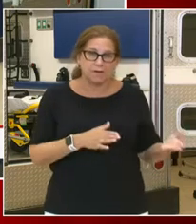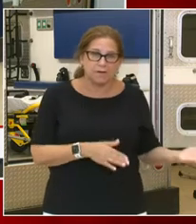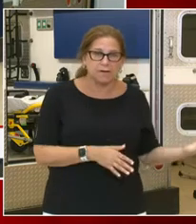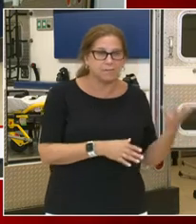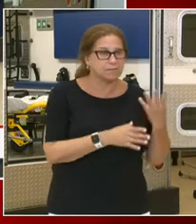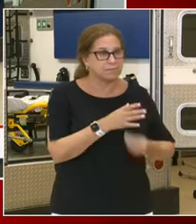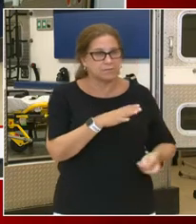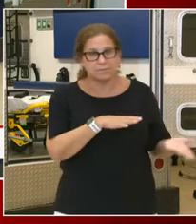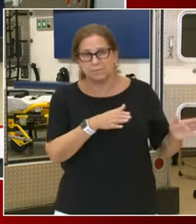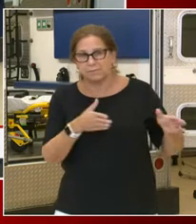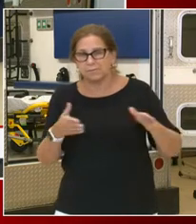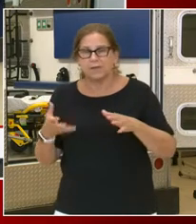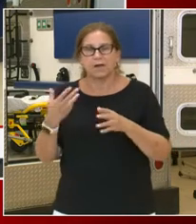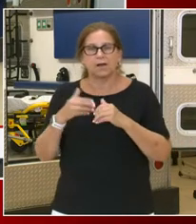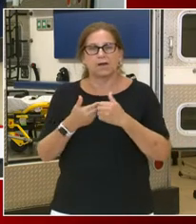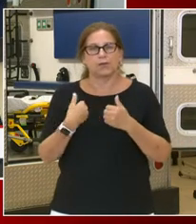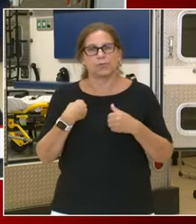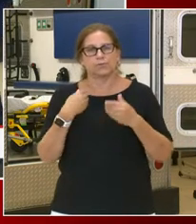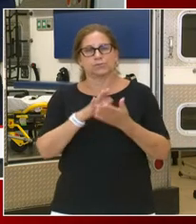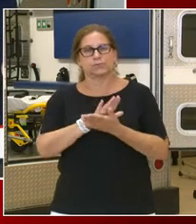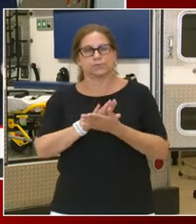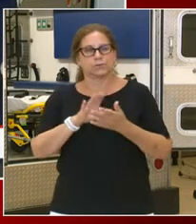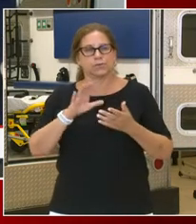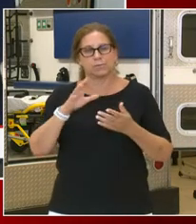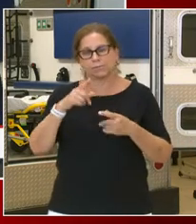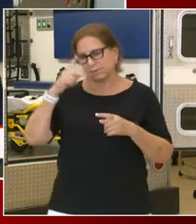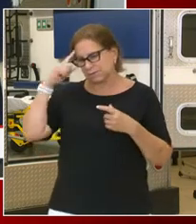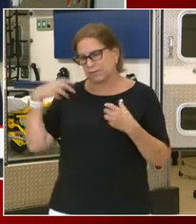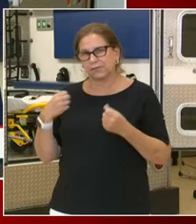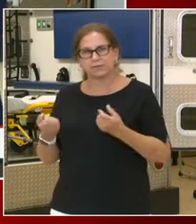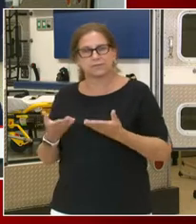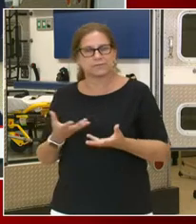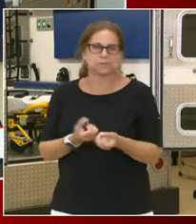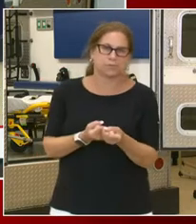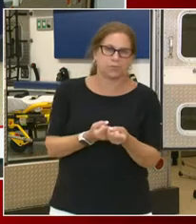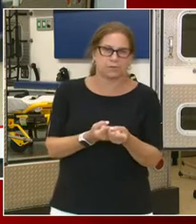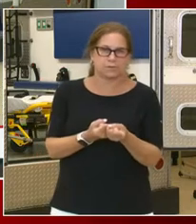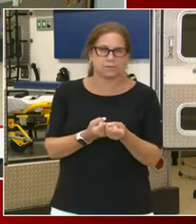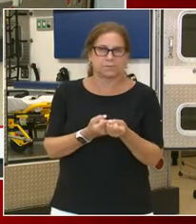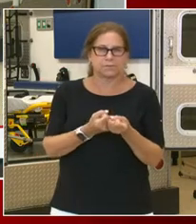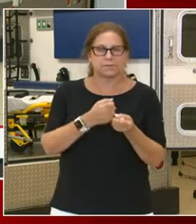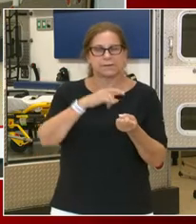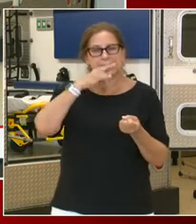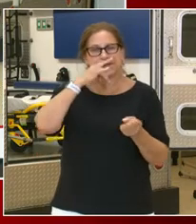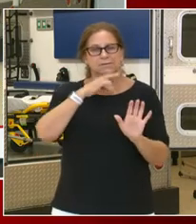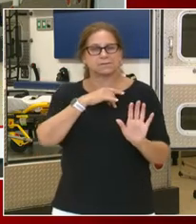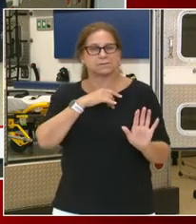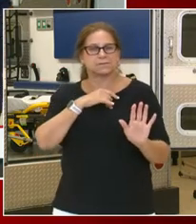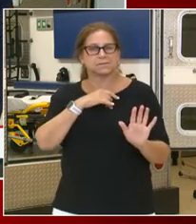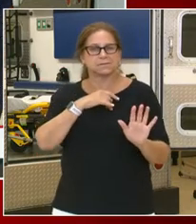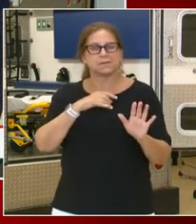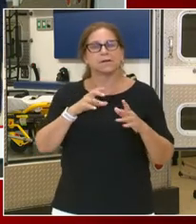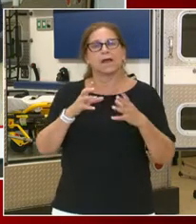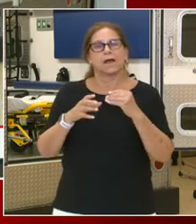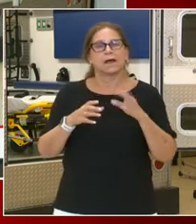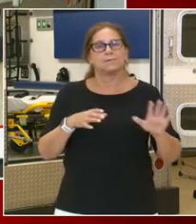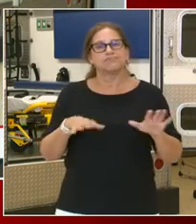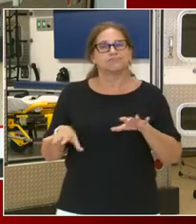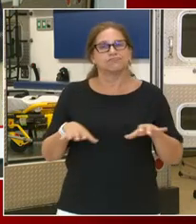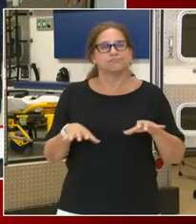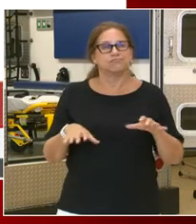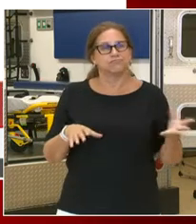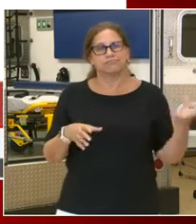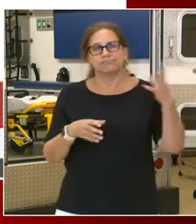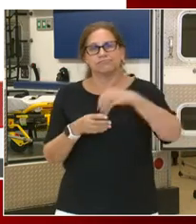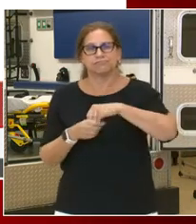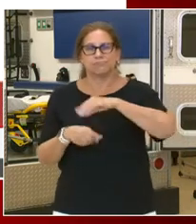feel supported and are getting the resources they need as they're coming back to school? Yeah, thanks, Tomas. It's such an important question, and one that we've